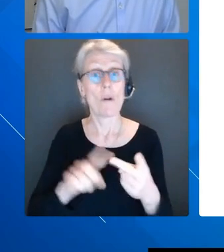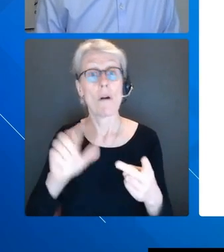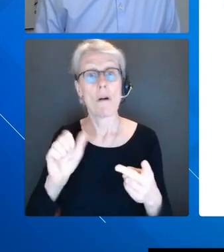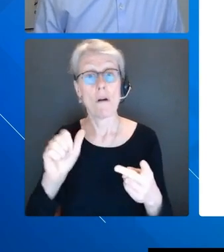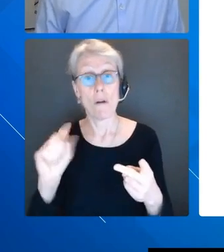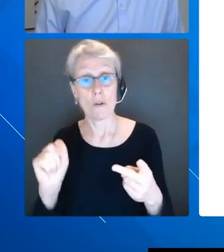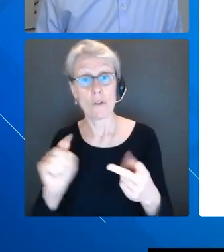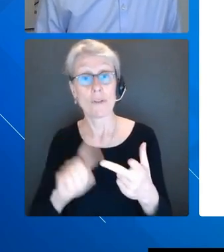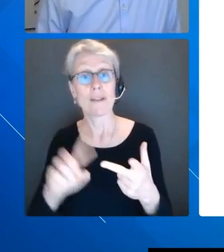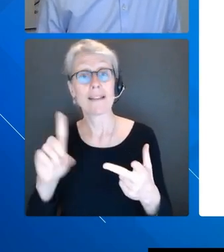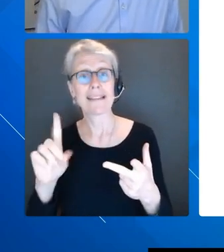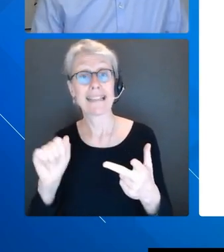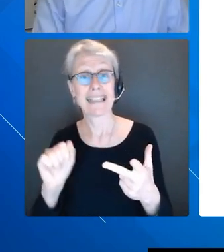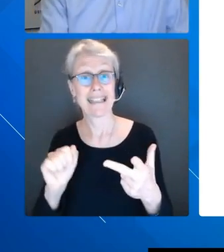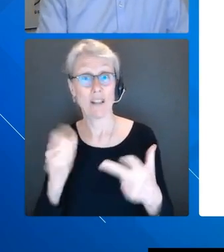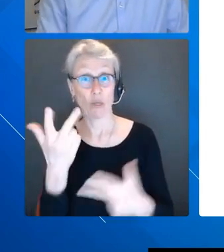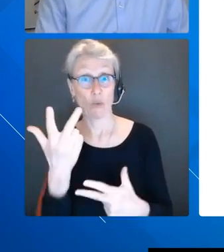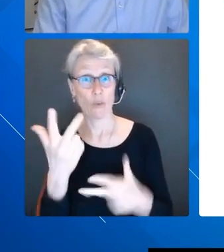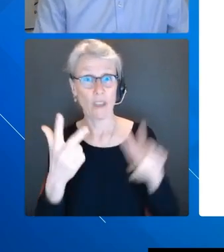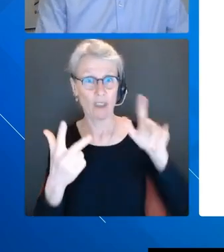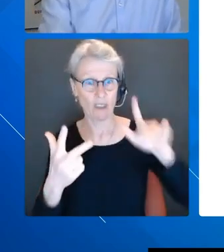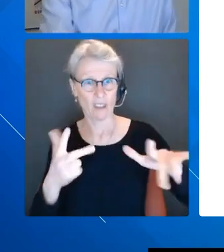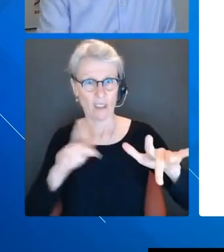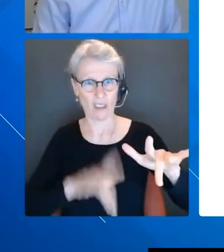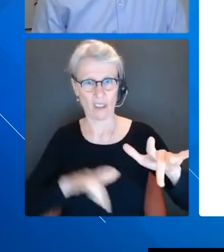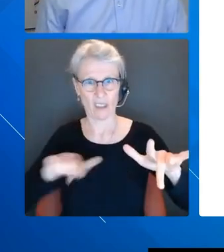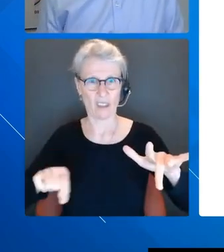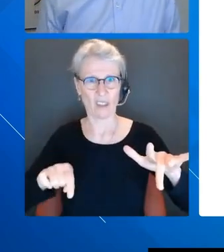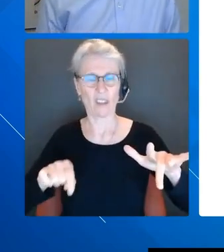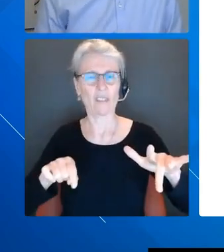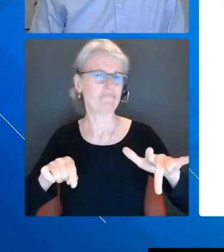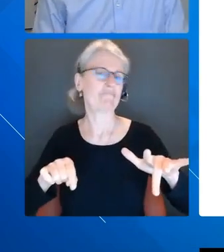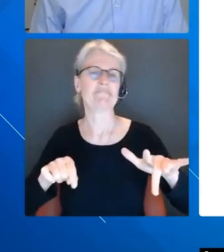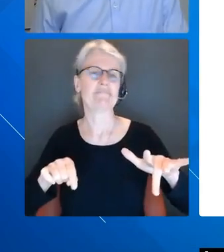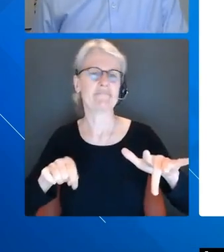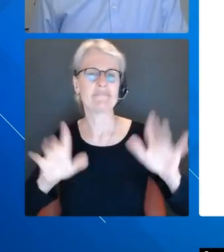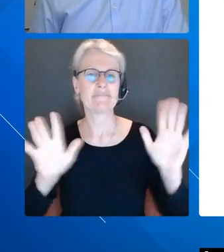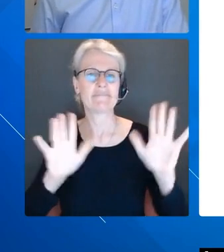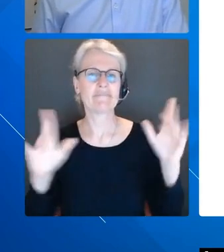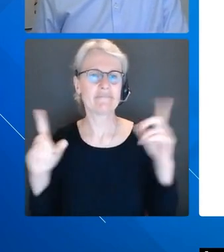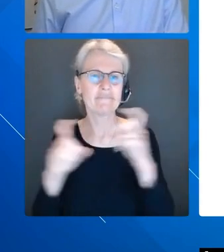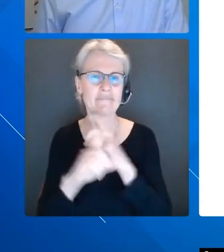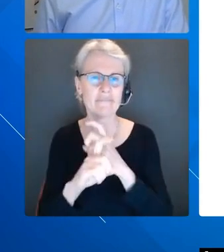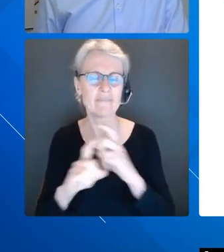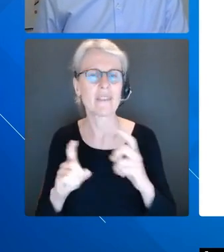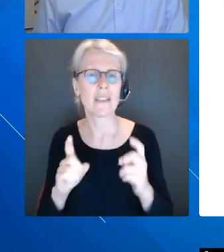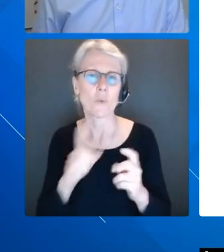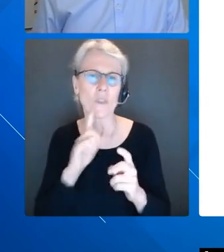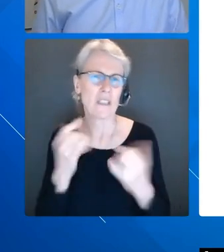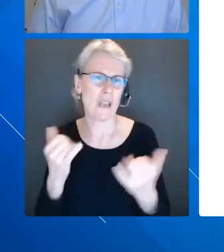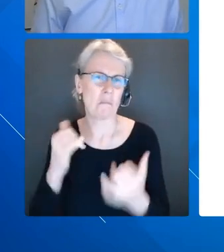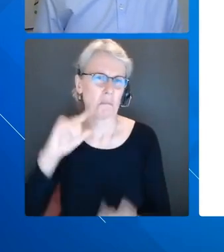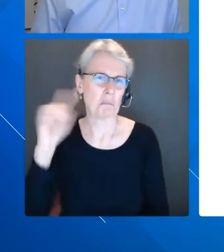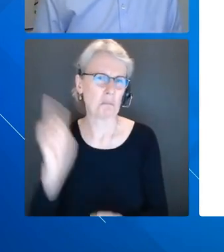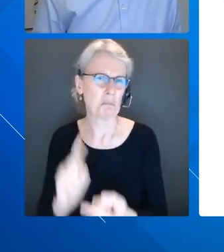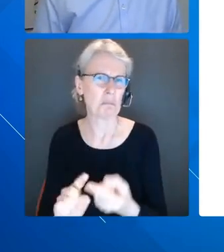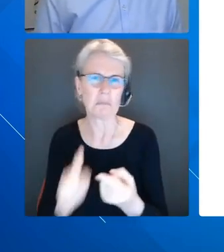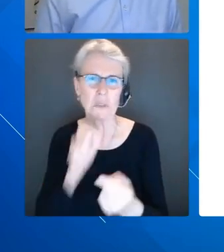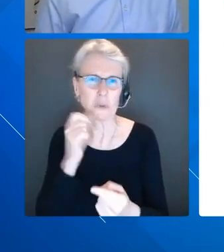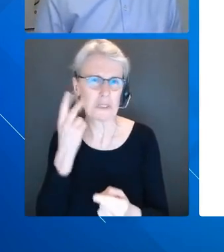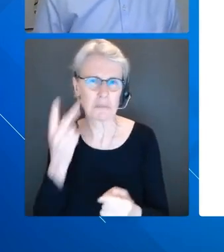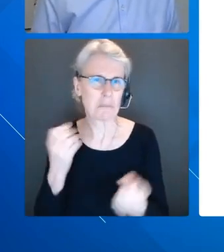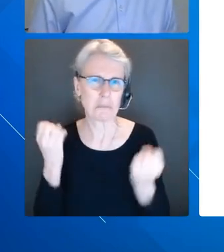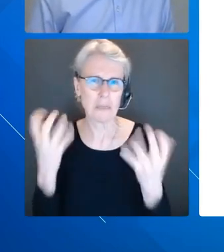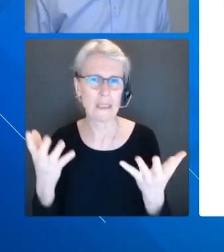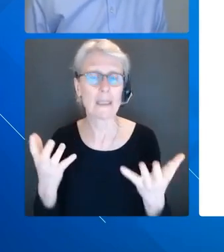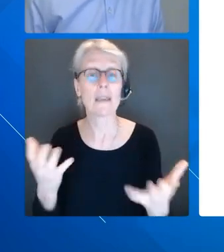use those crazy multi-key commands, alt this, insert this. Luckily, they don't really use this as much anymore. I